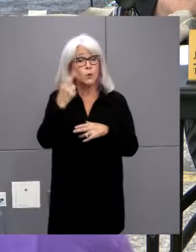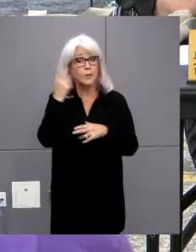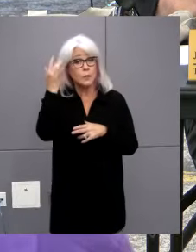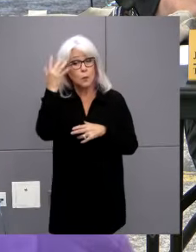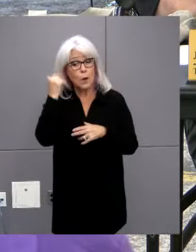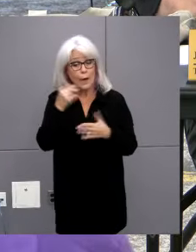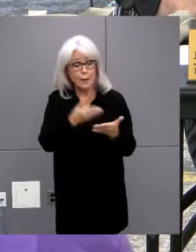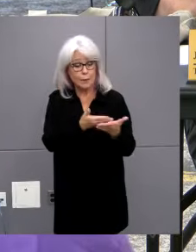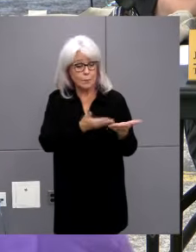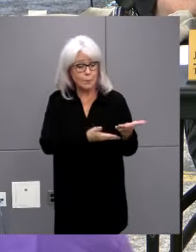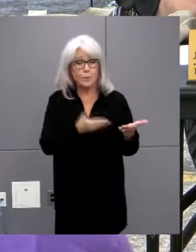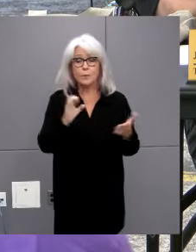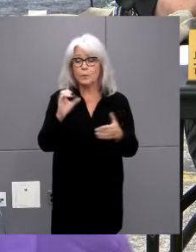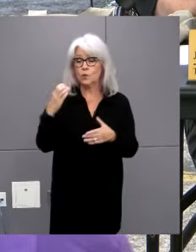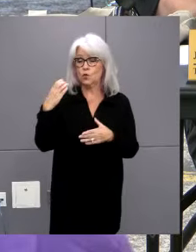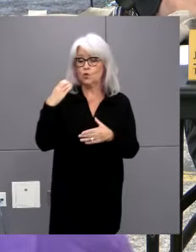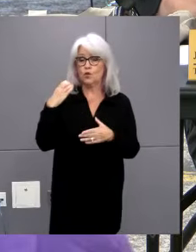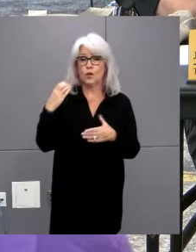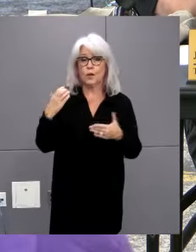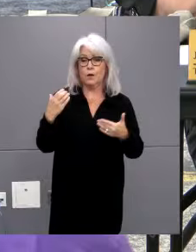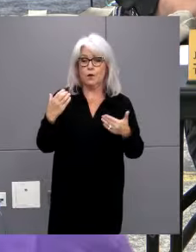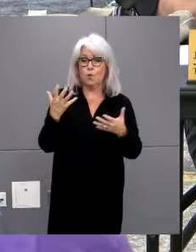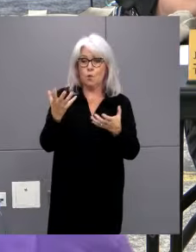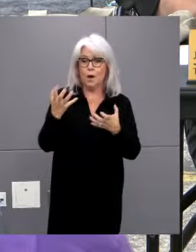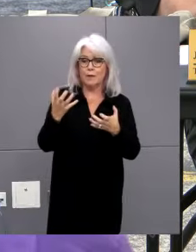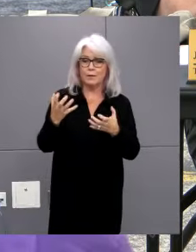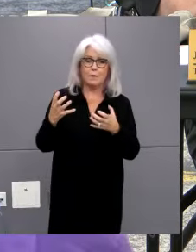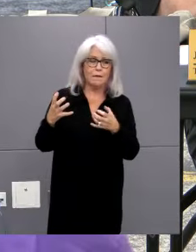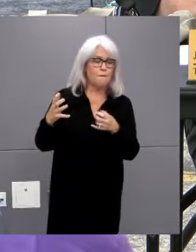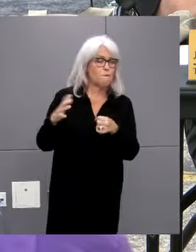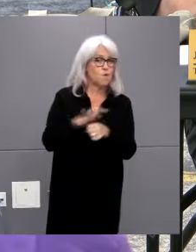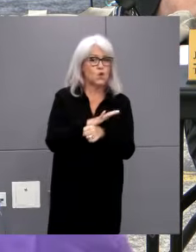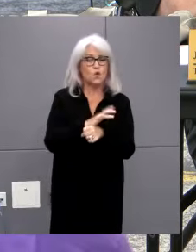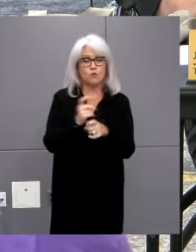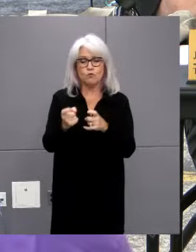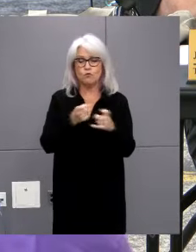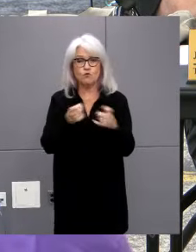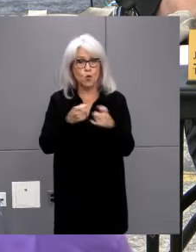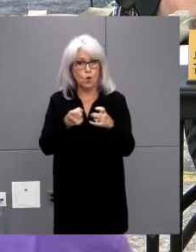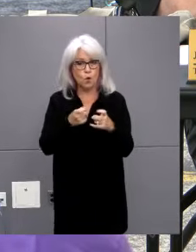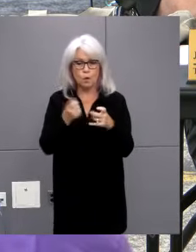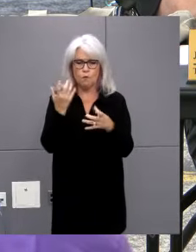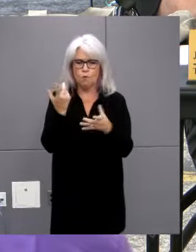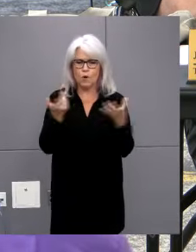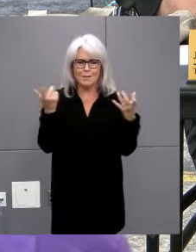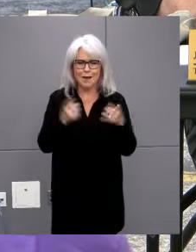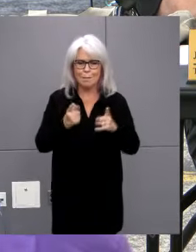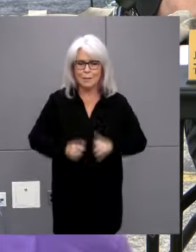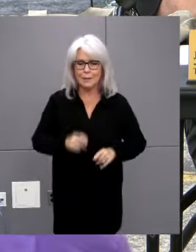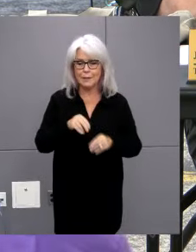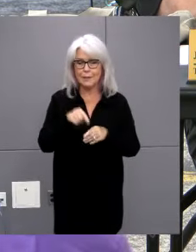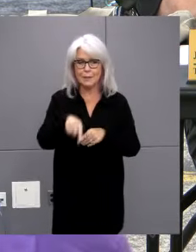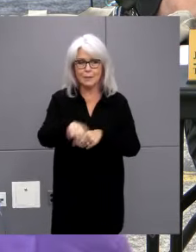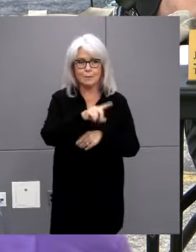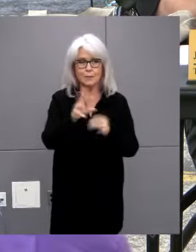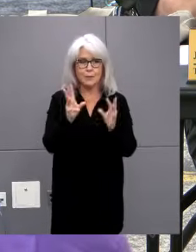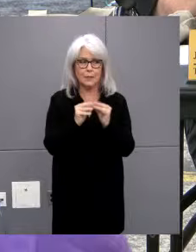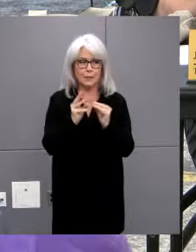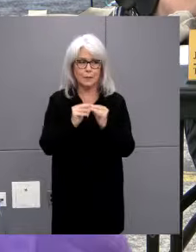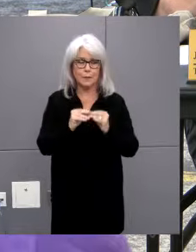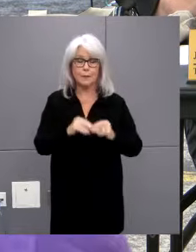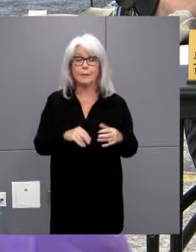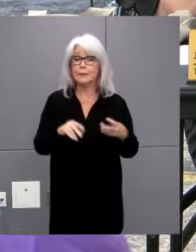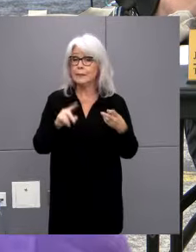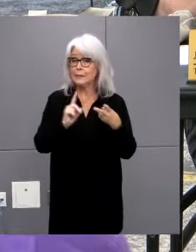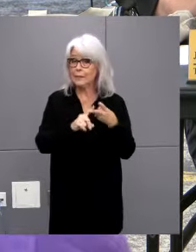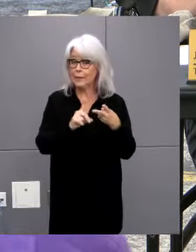because the chair wants to have an absolute ironclad control of what's going on in this meeting. The